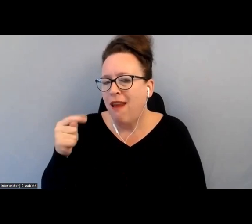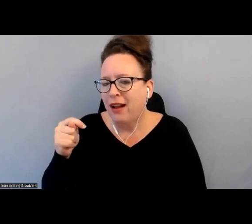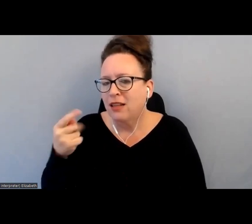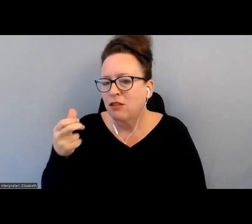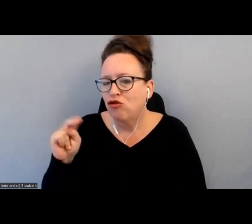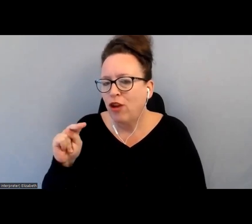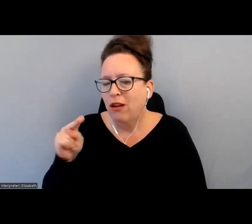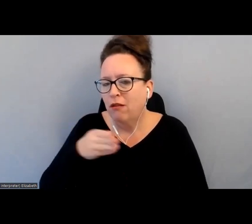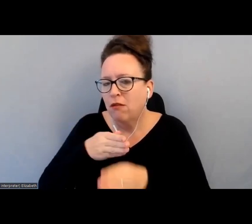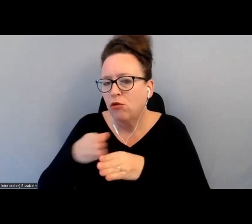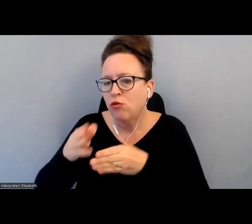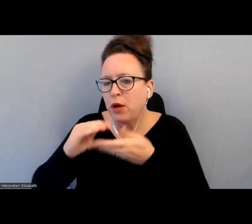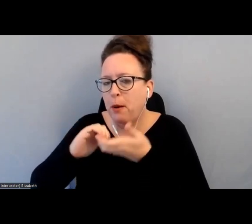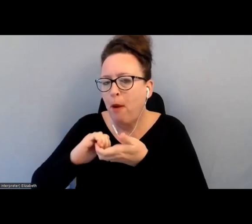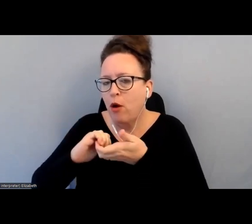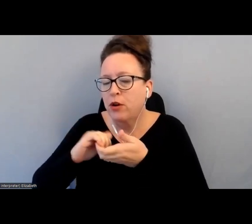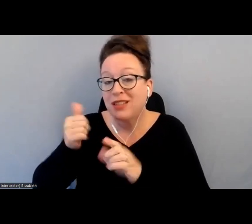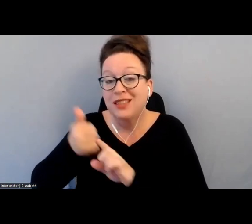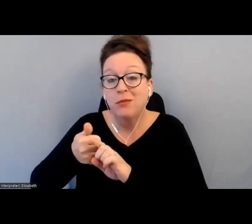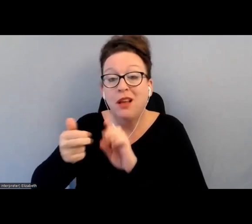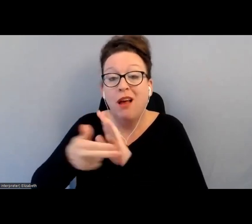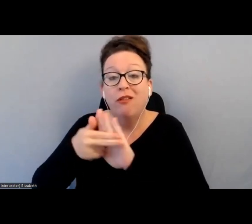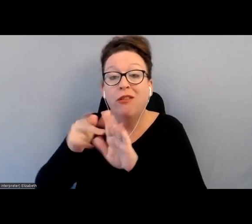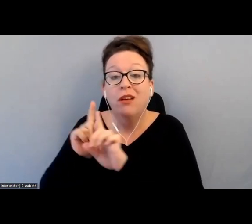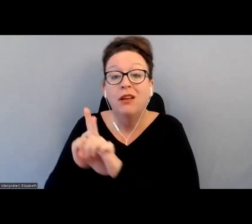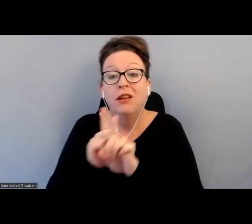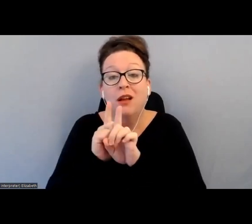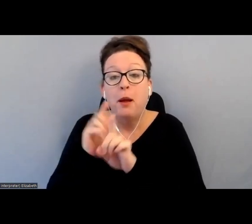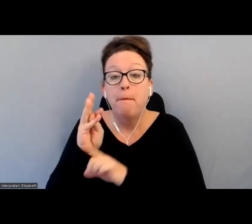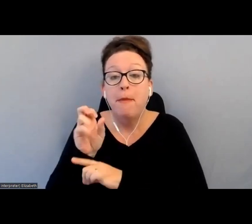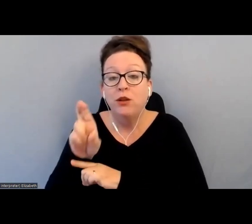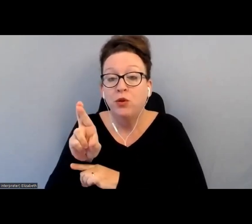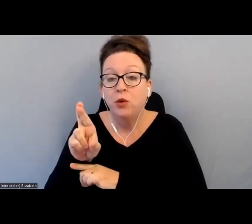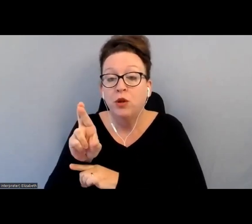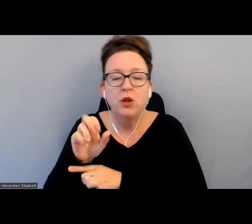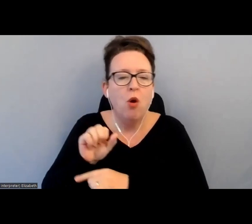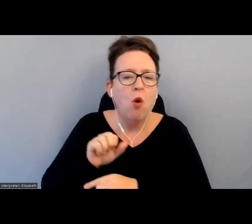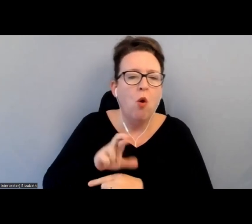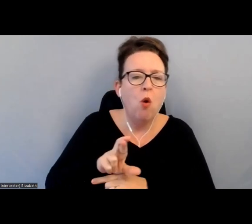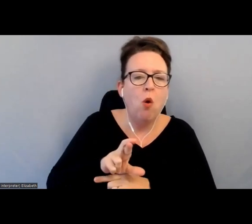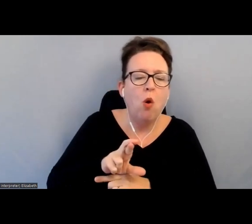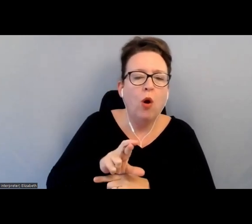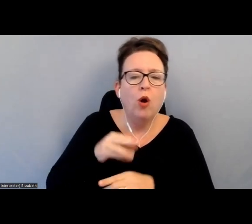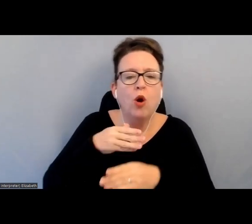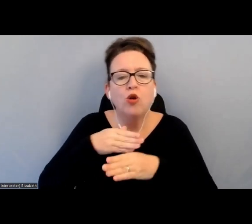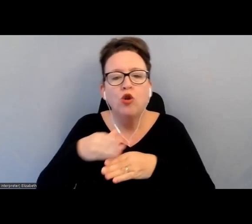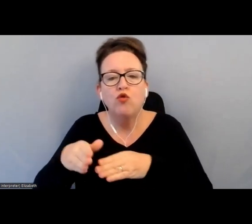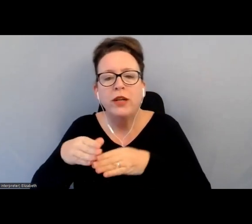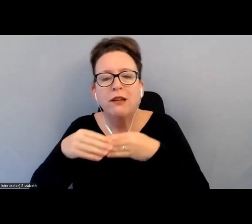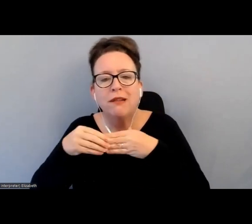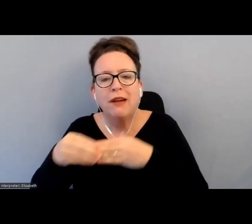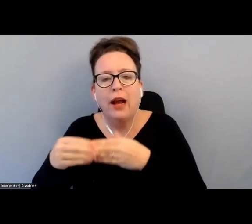partners mentors and or career guiding supporters?